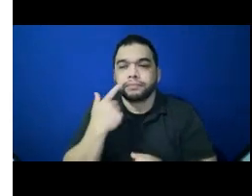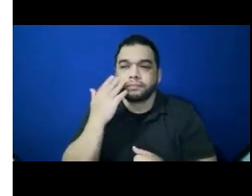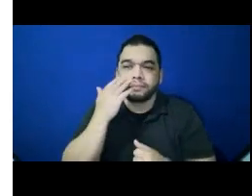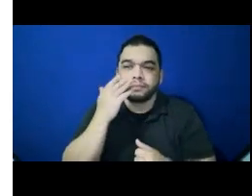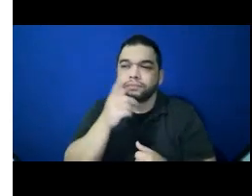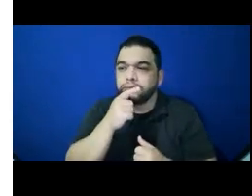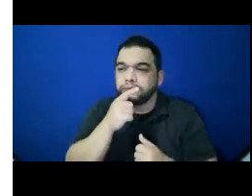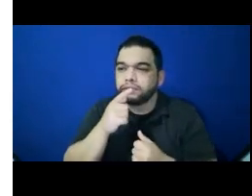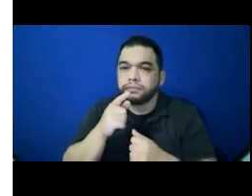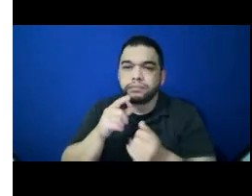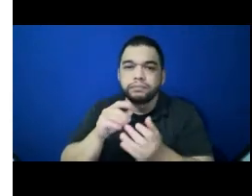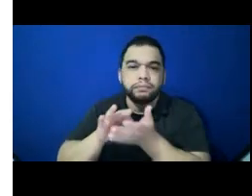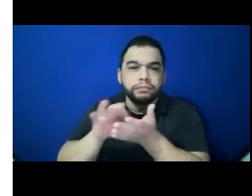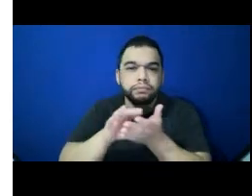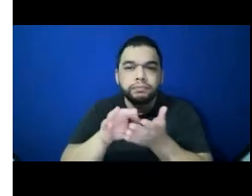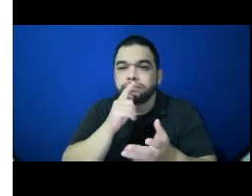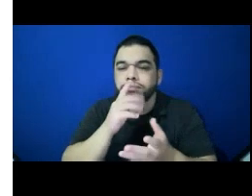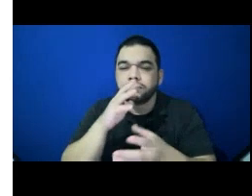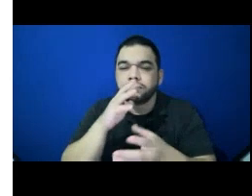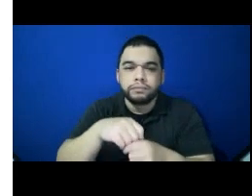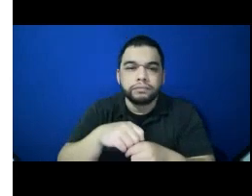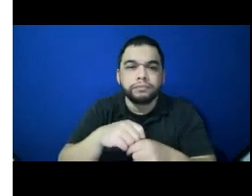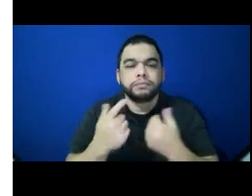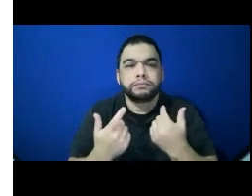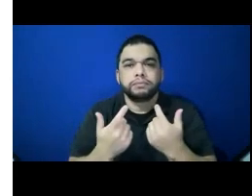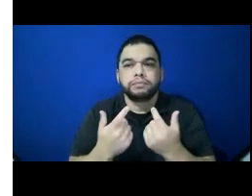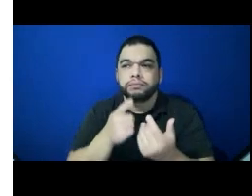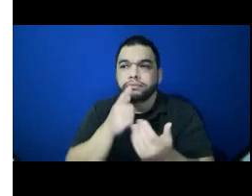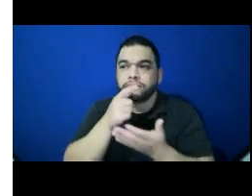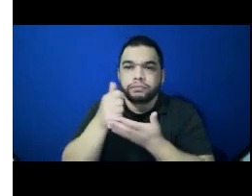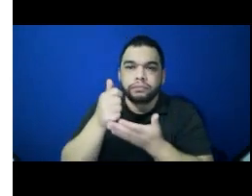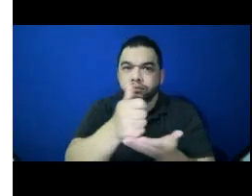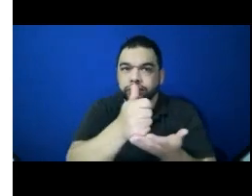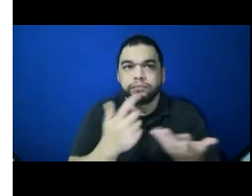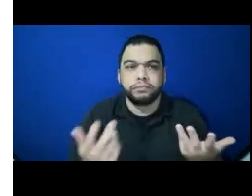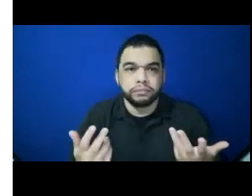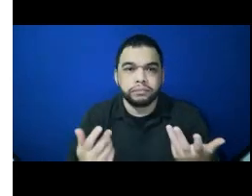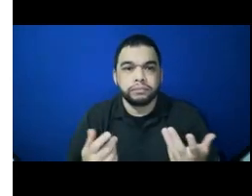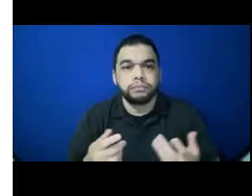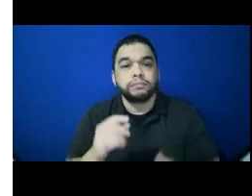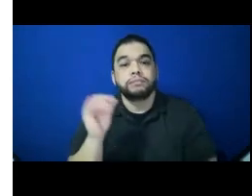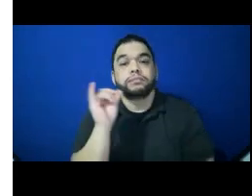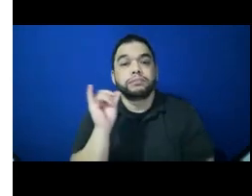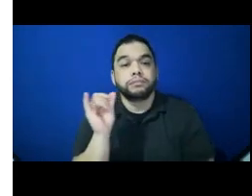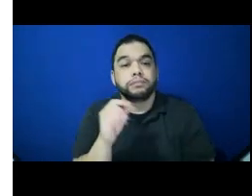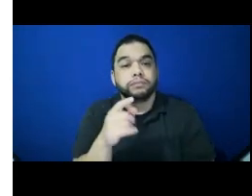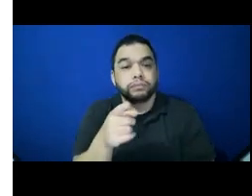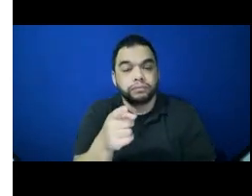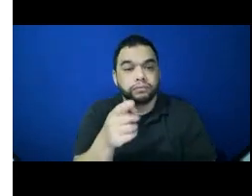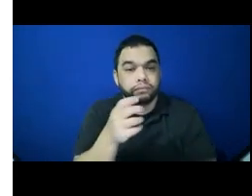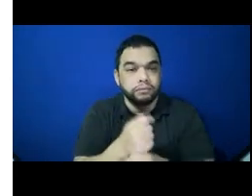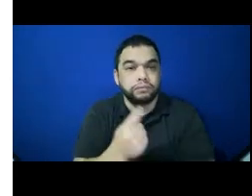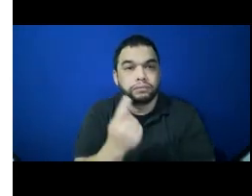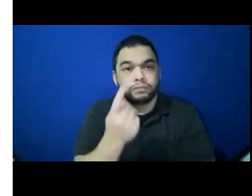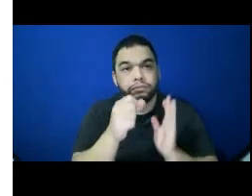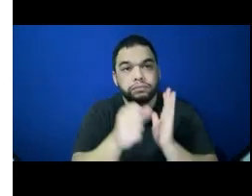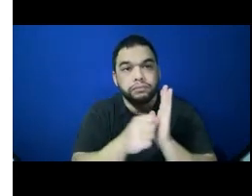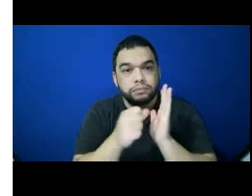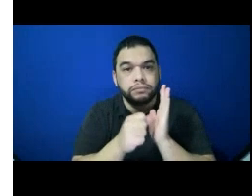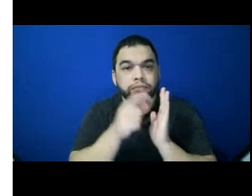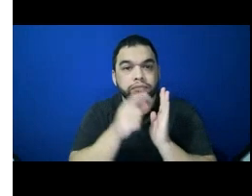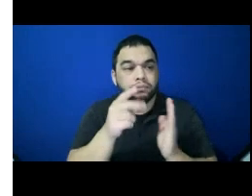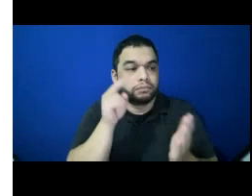to count and be able to follow the impact of this product, and also to give you a page